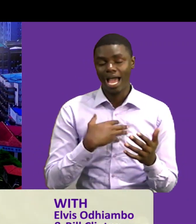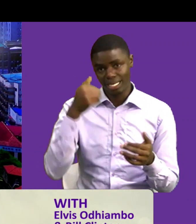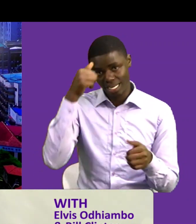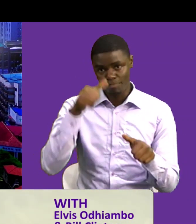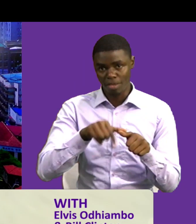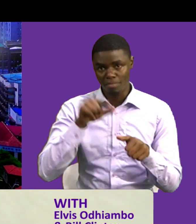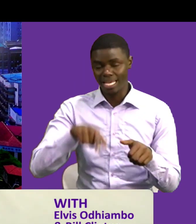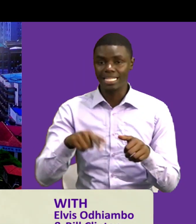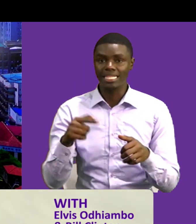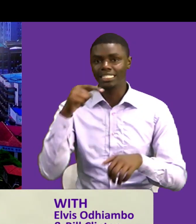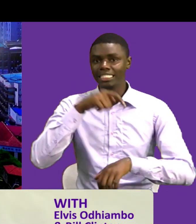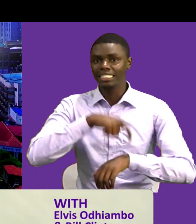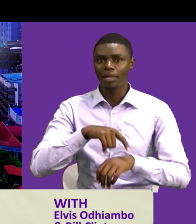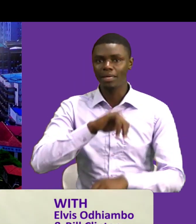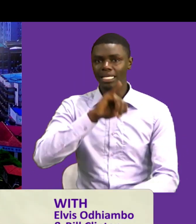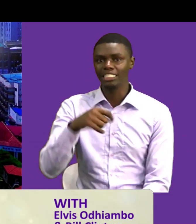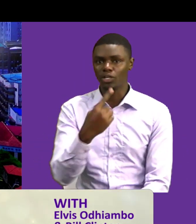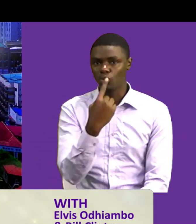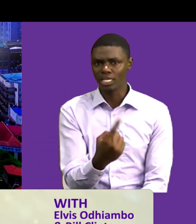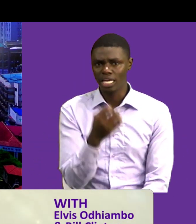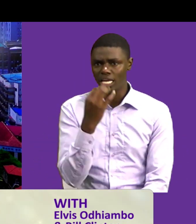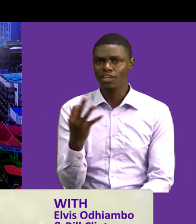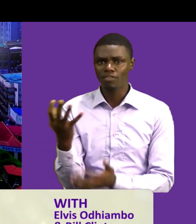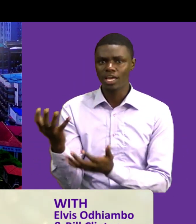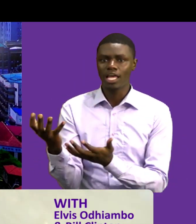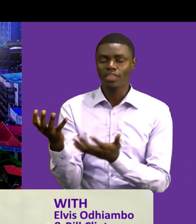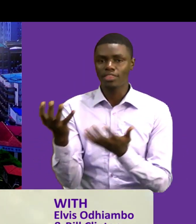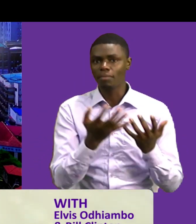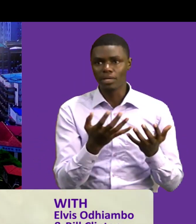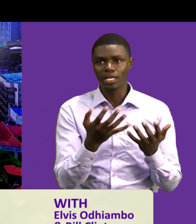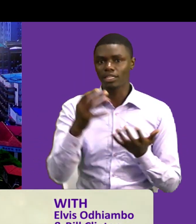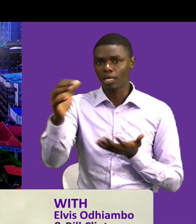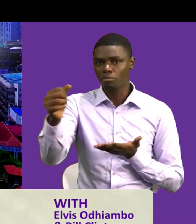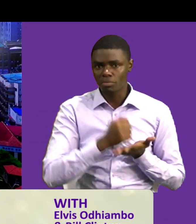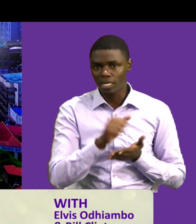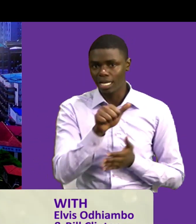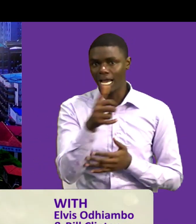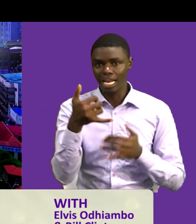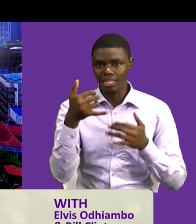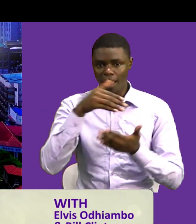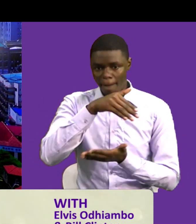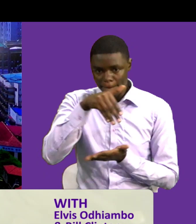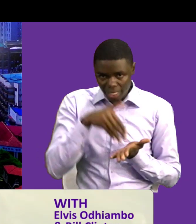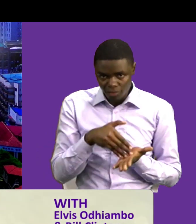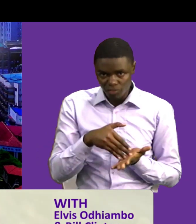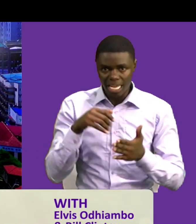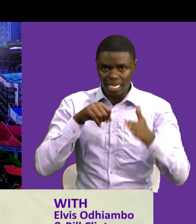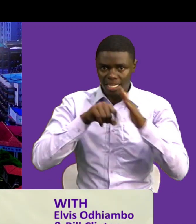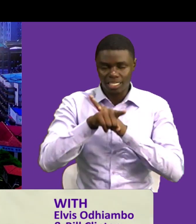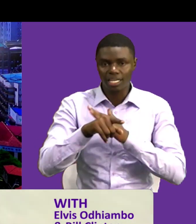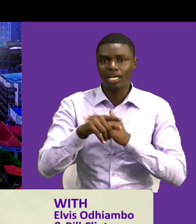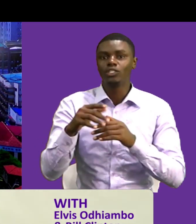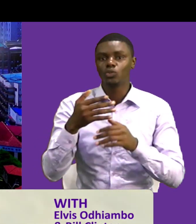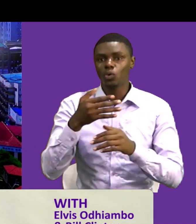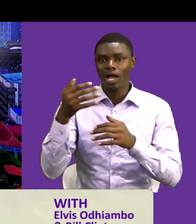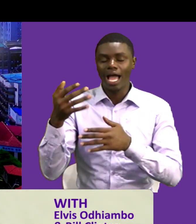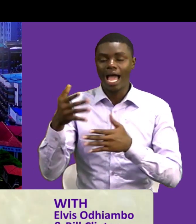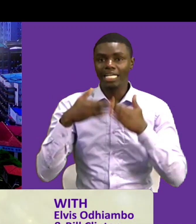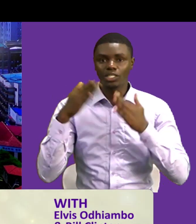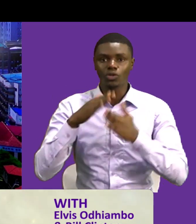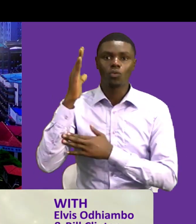in this window, January window, if they bring in someone, let's say another midfielder, another striker, Arsenal will be a better